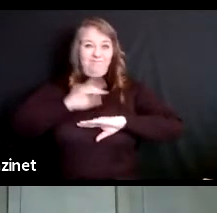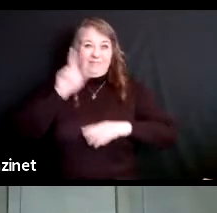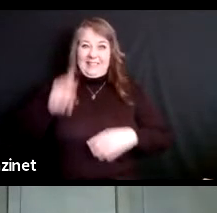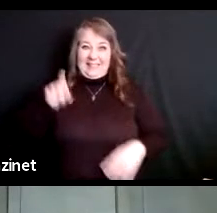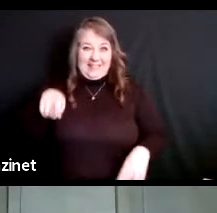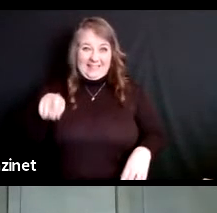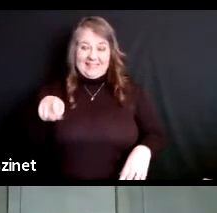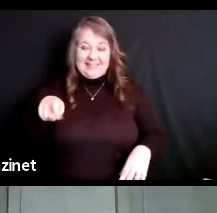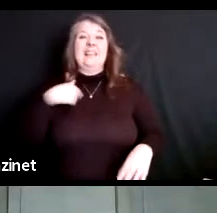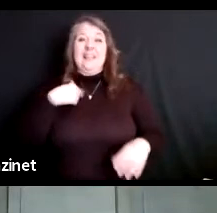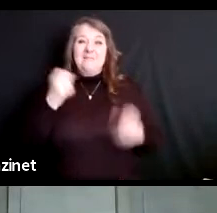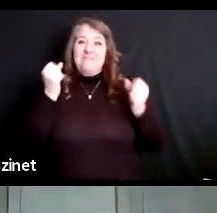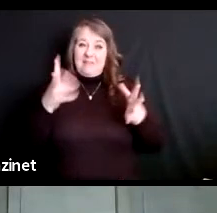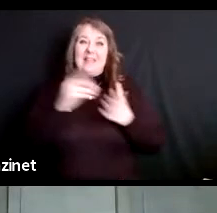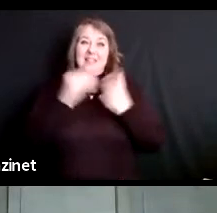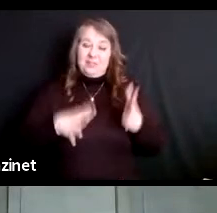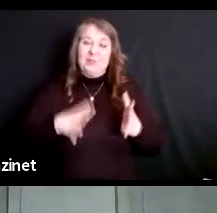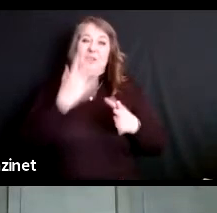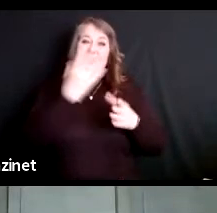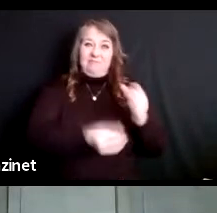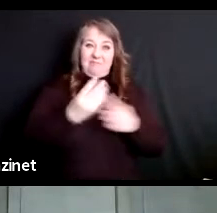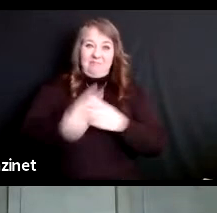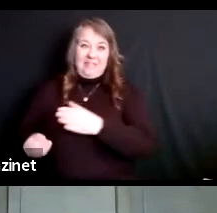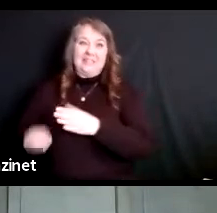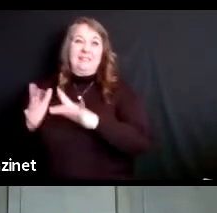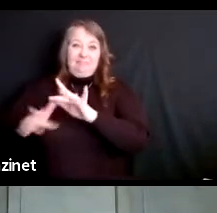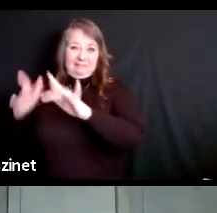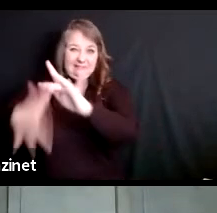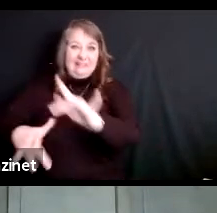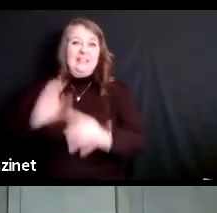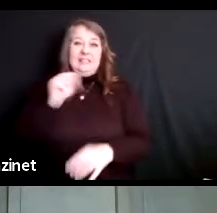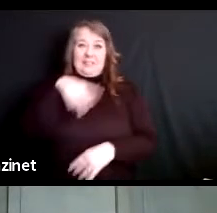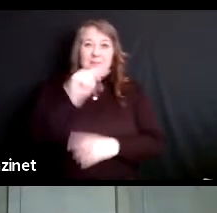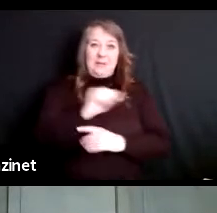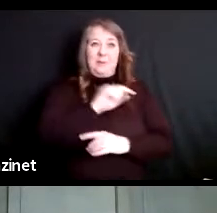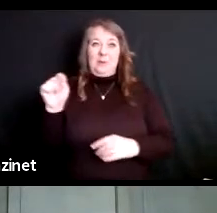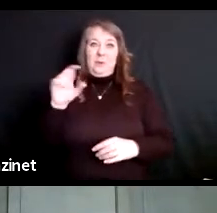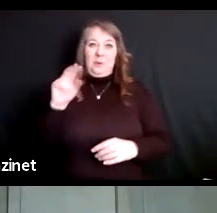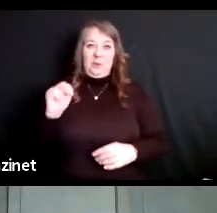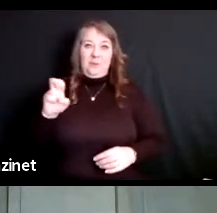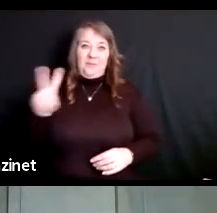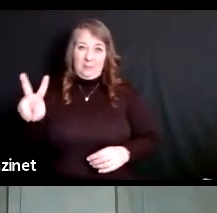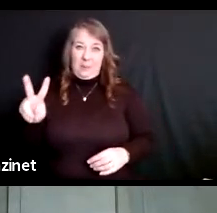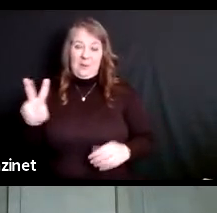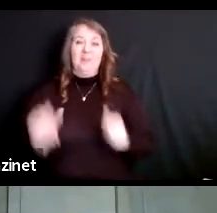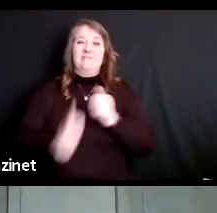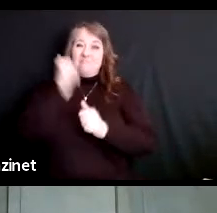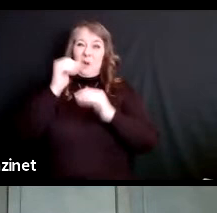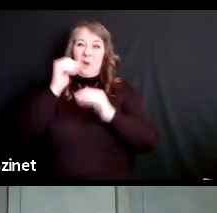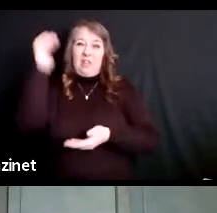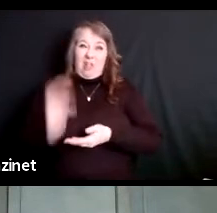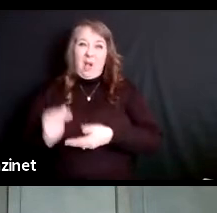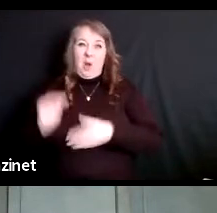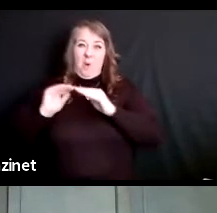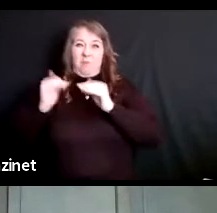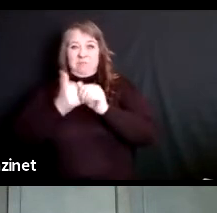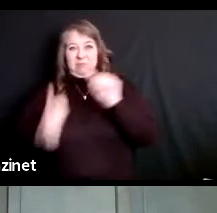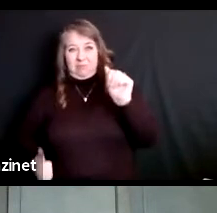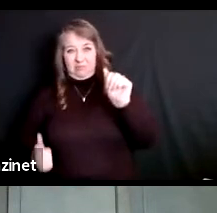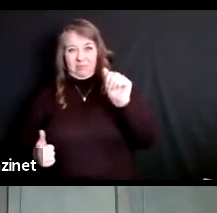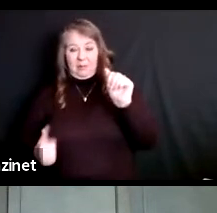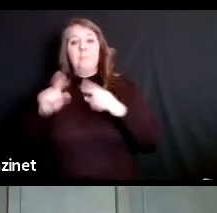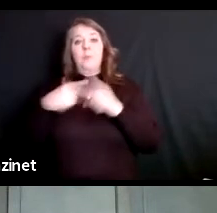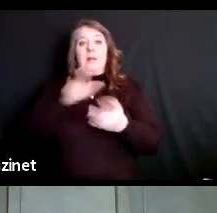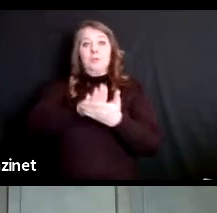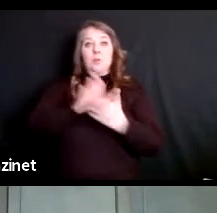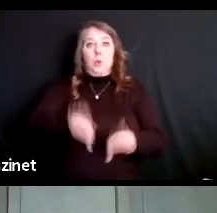I was missing a number of students from September to November during distance learning, and these were my lowest ones. As soon as school opened up, they attended, but